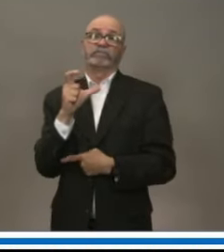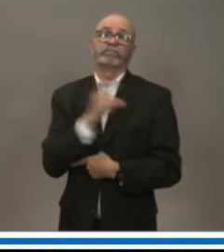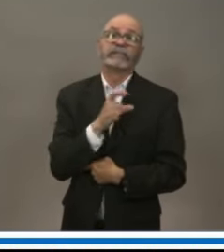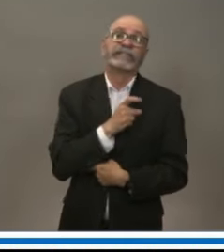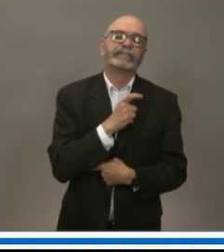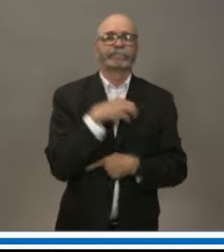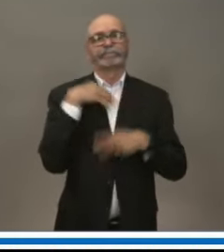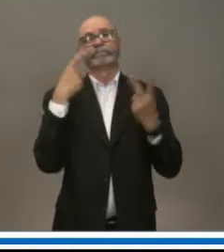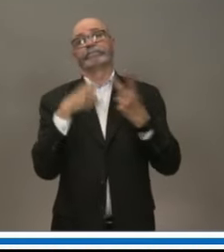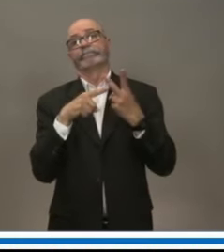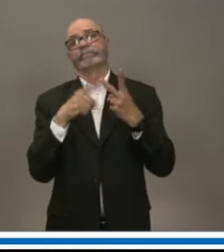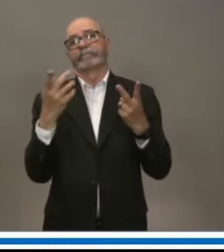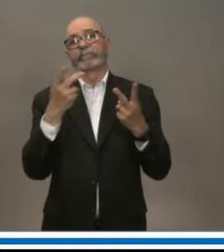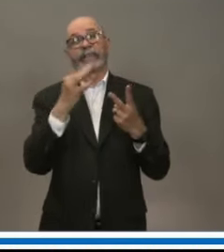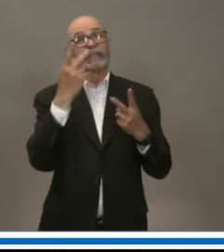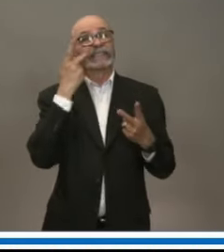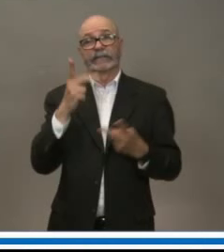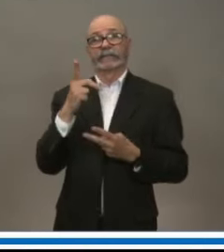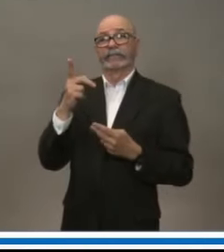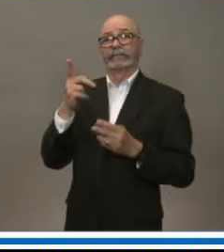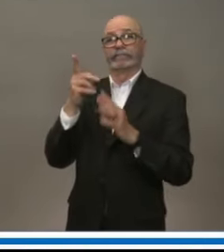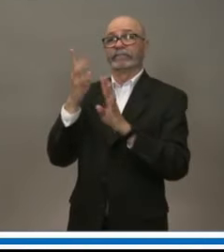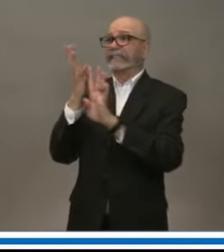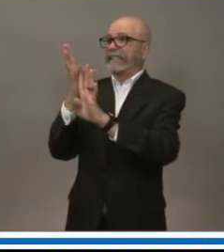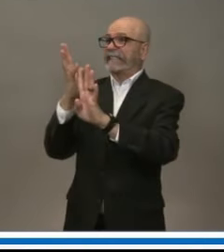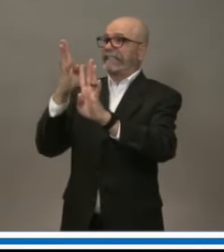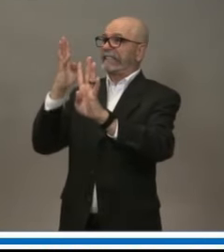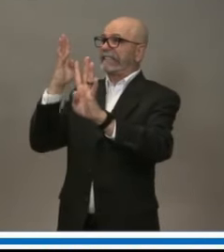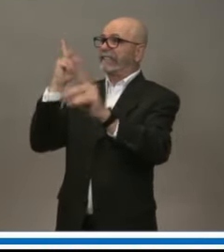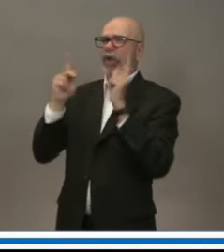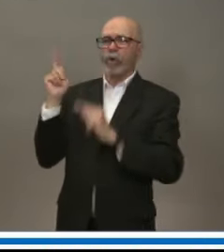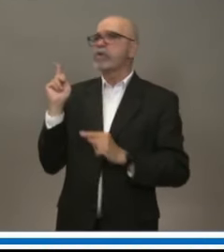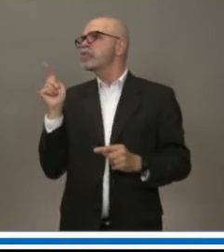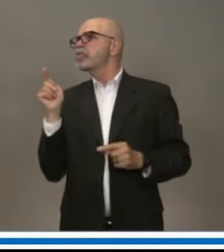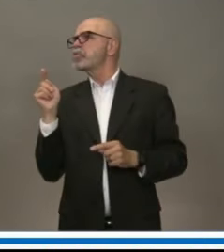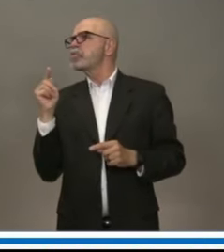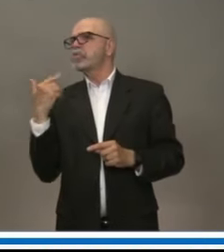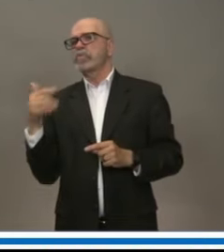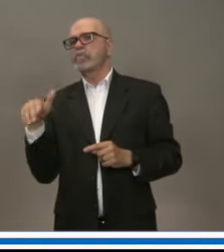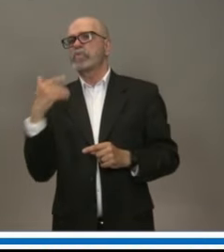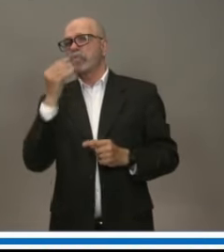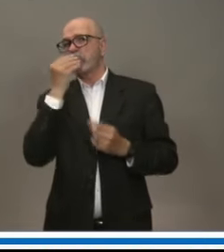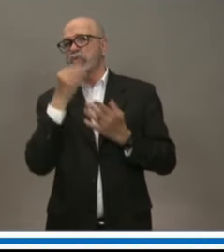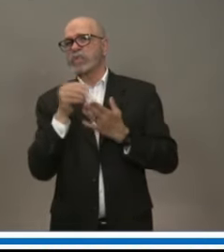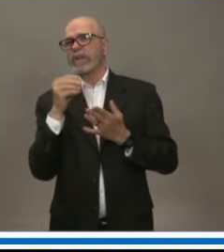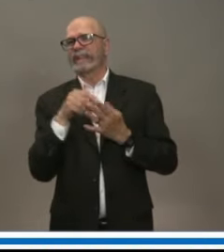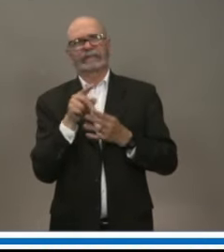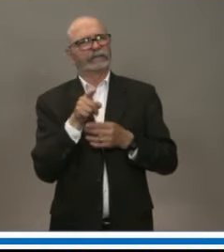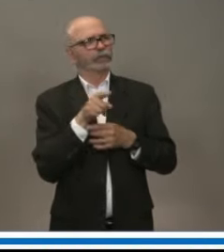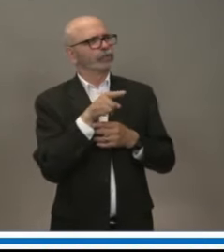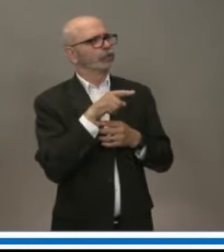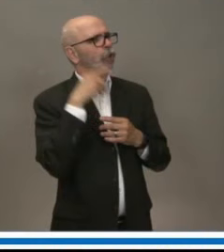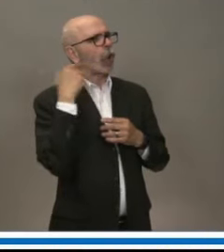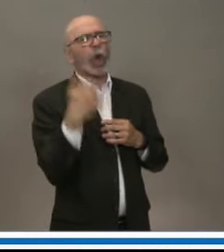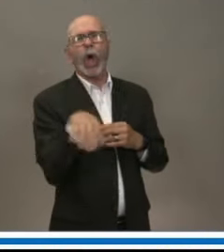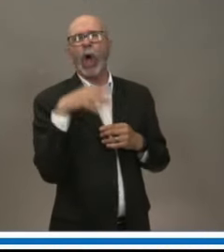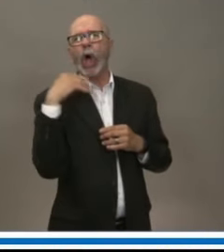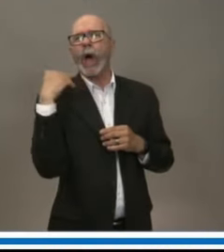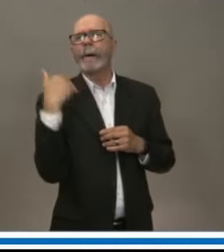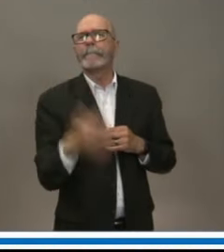looking at lineups around big box stores or grocery stores. We have a number of other kind of